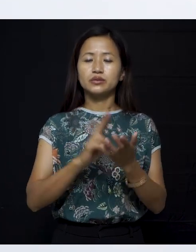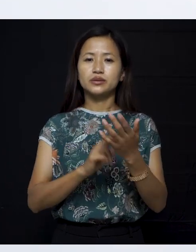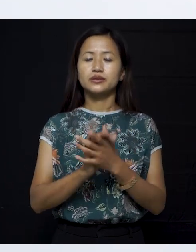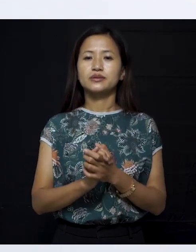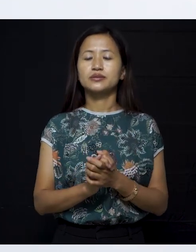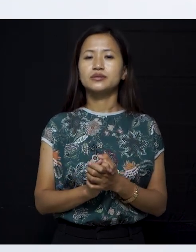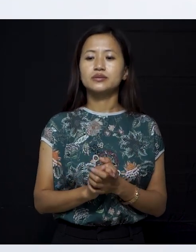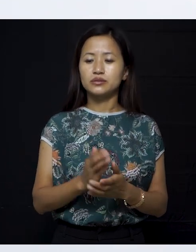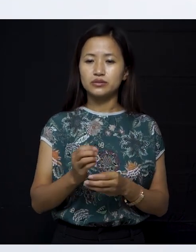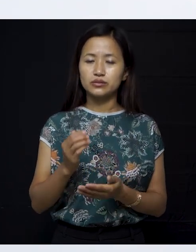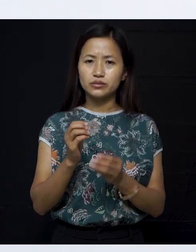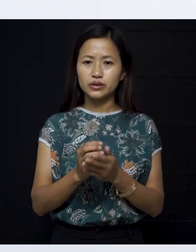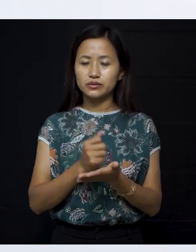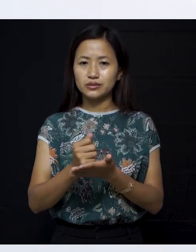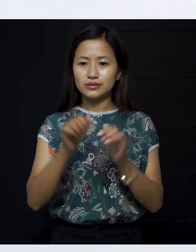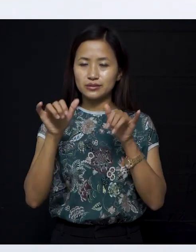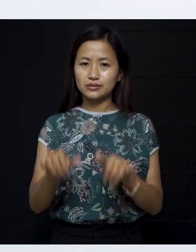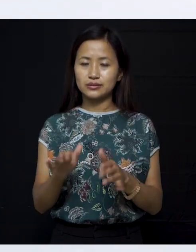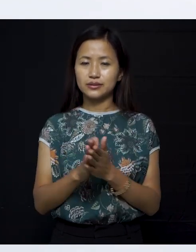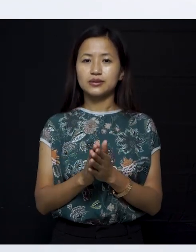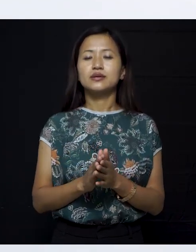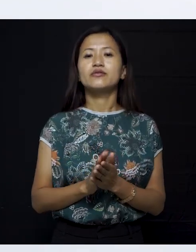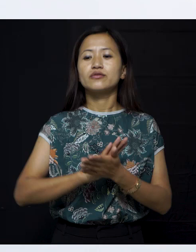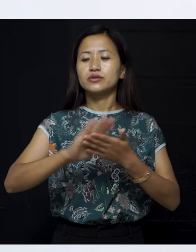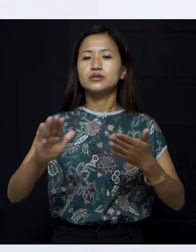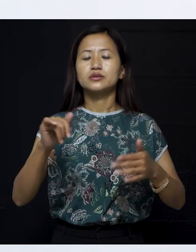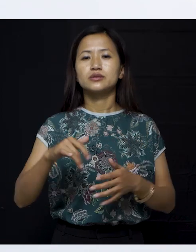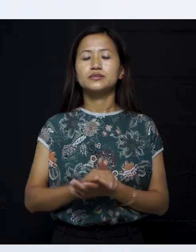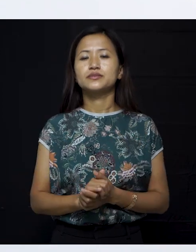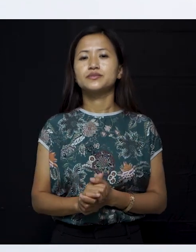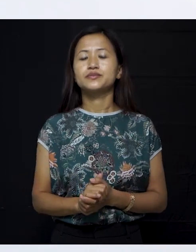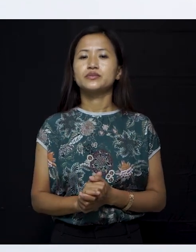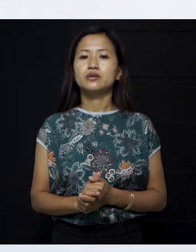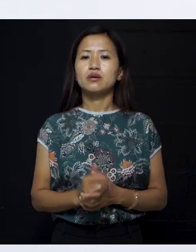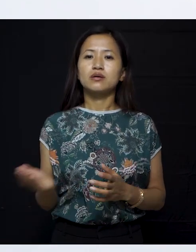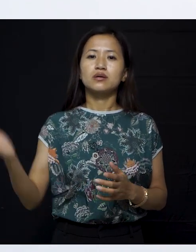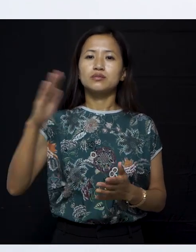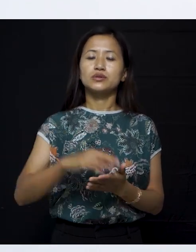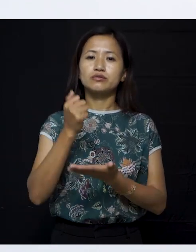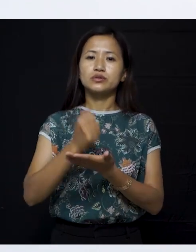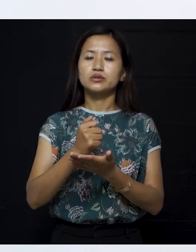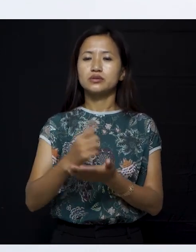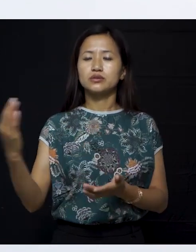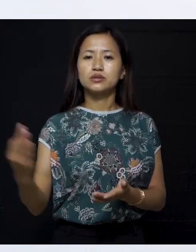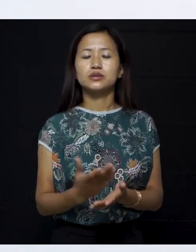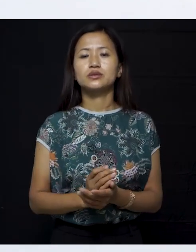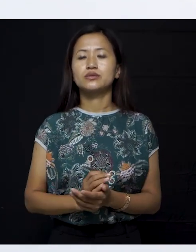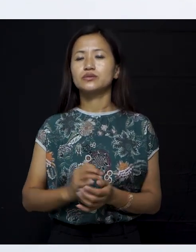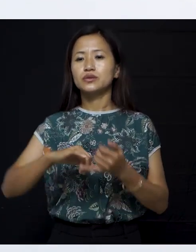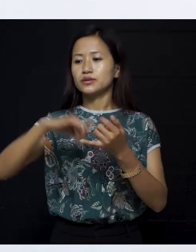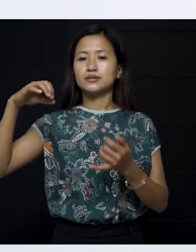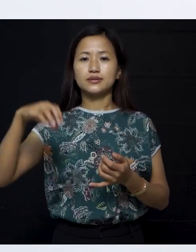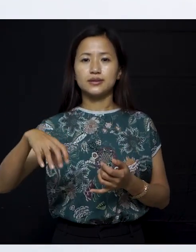in and try to settle the dispute. All right. So coming to the demand for the new states, that is the